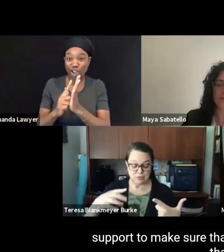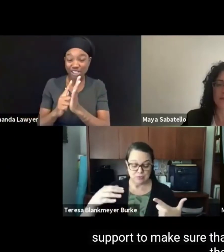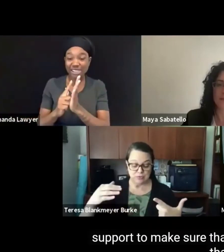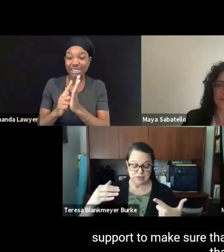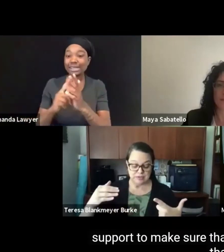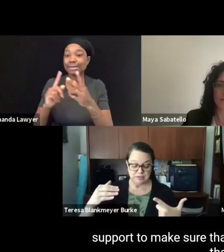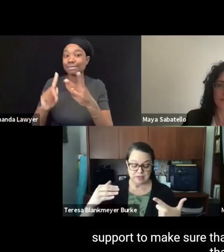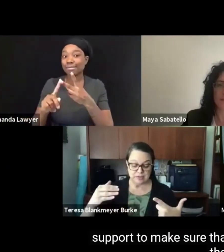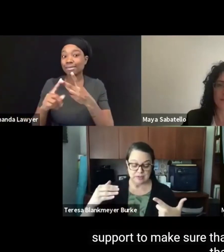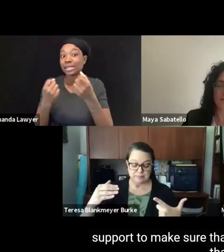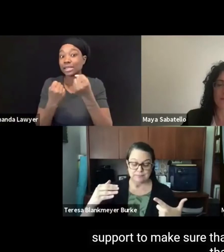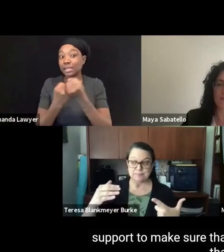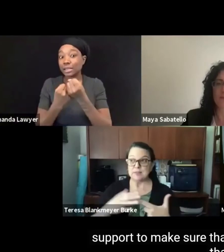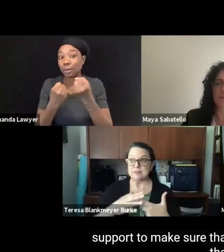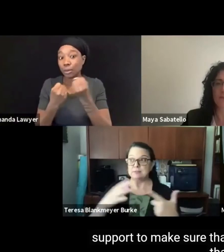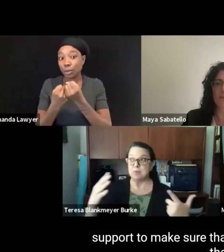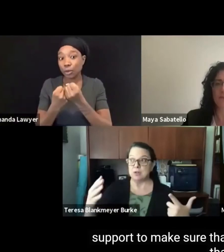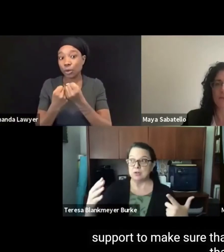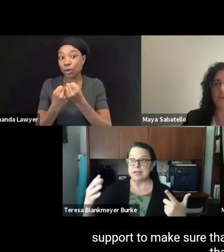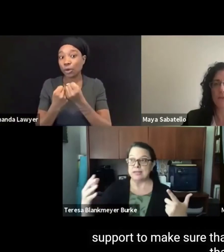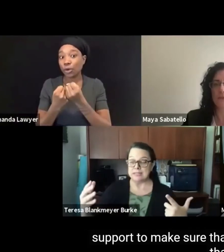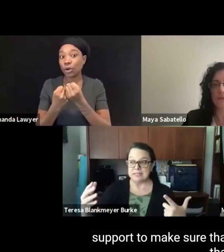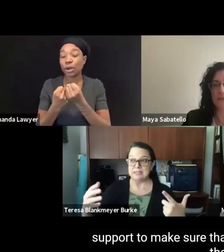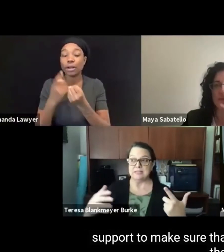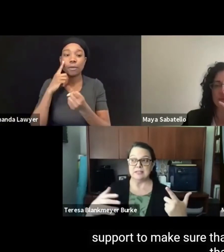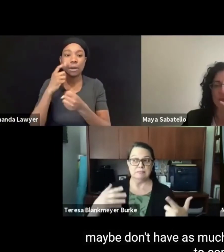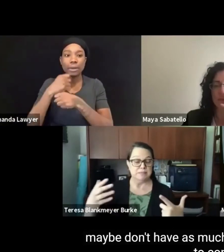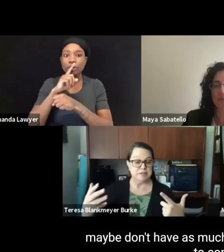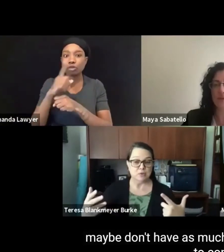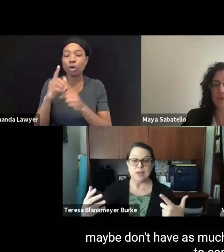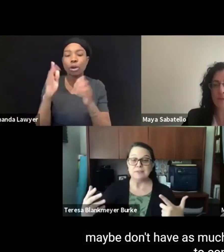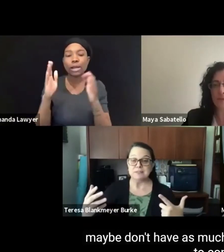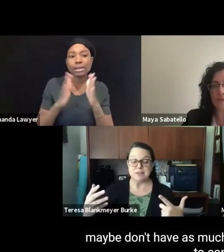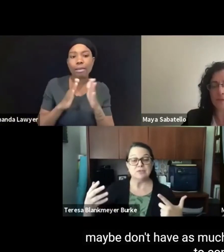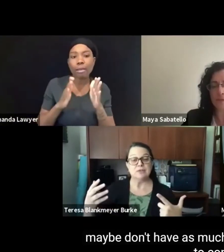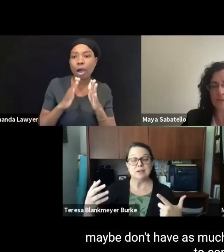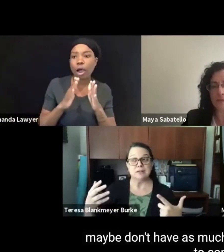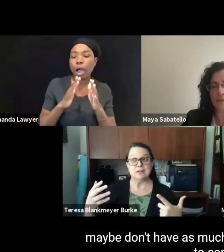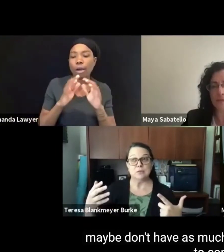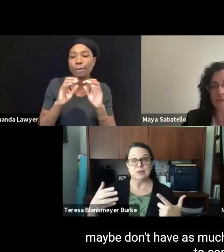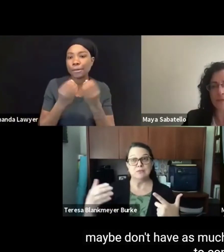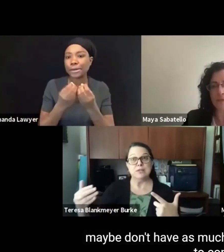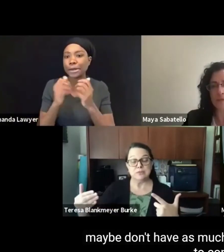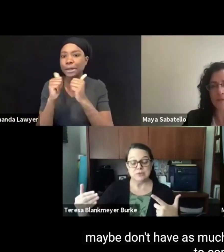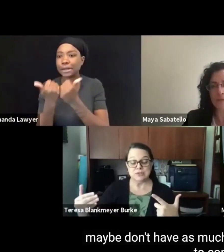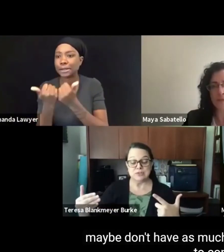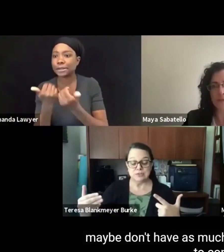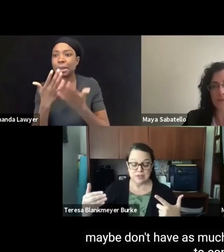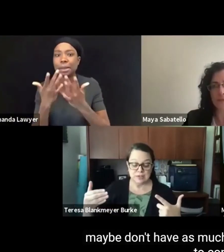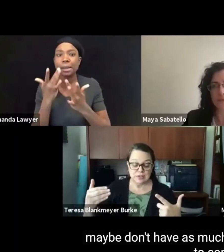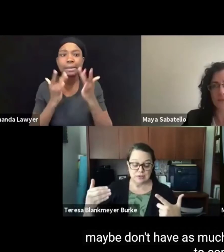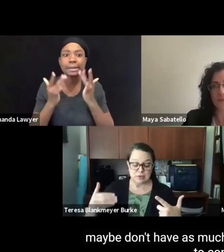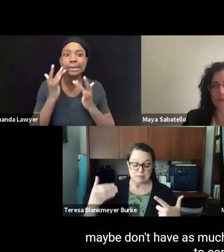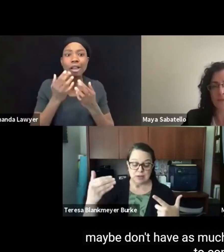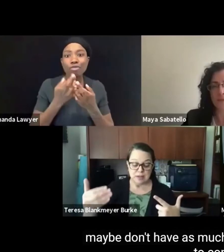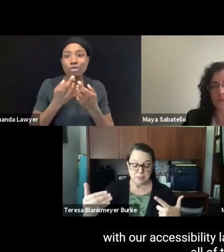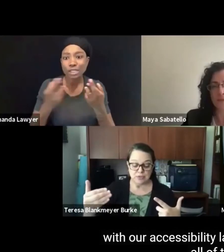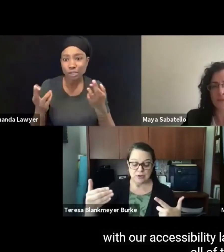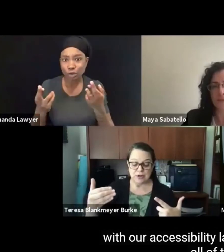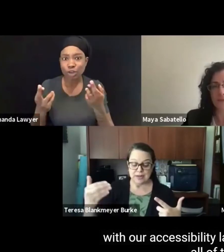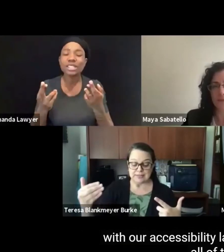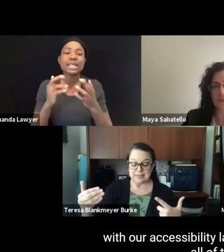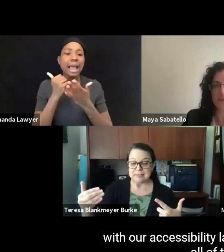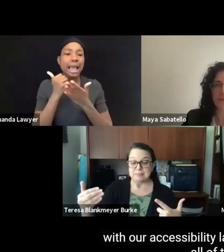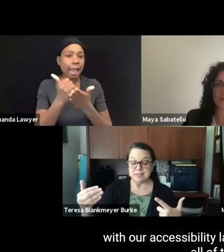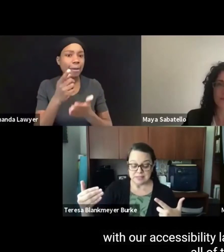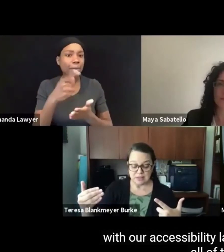that these smaller entities that maybe don't have as much in the way of resources to comply with